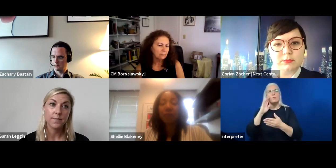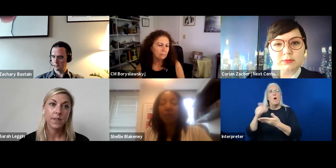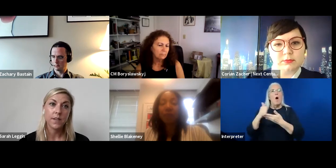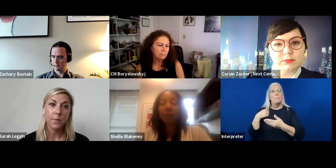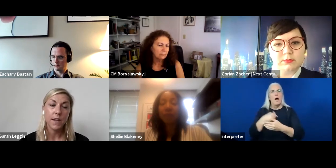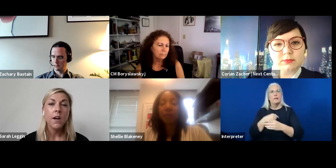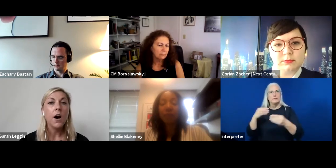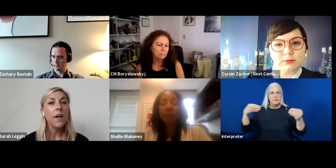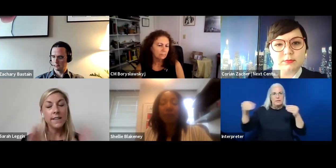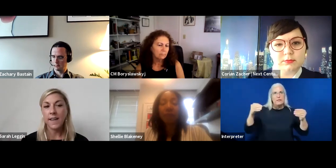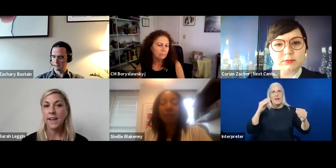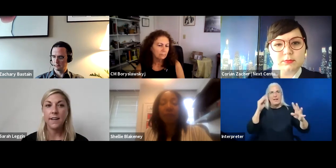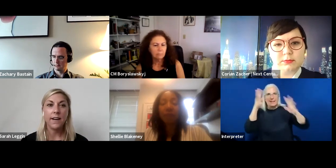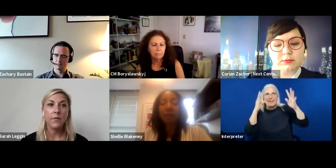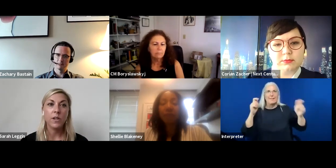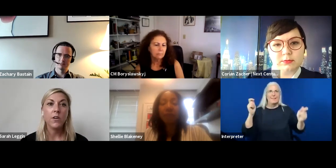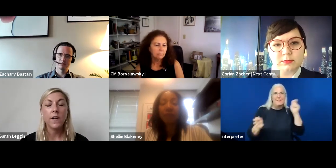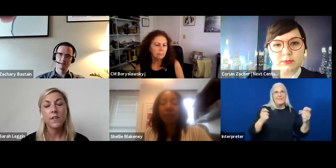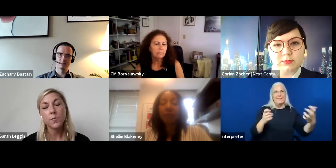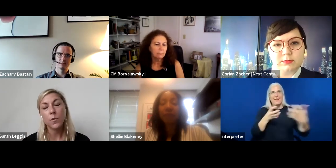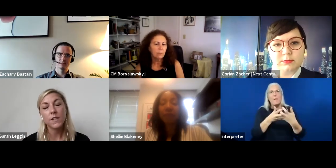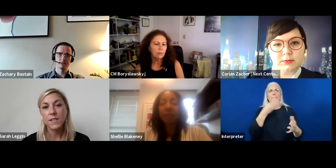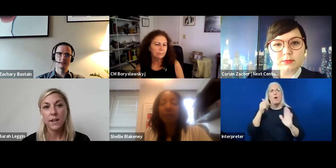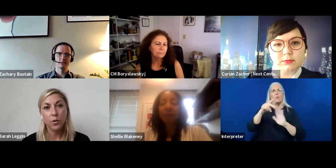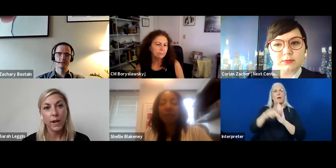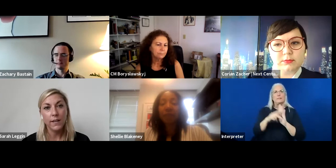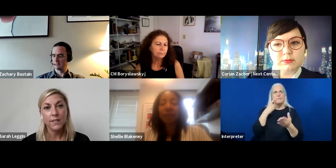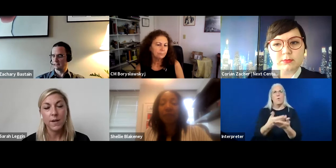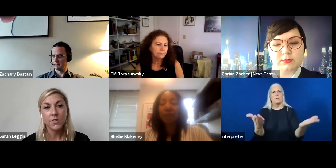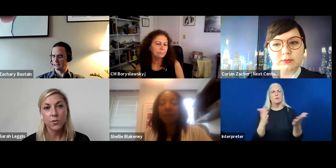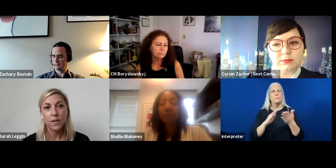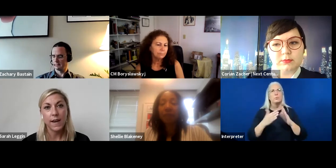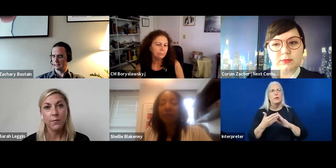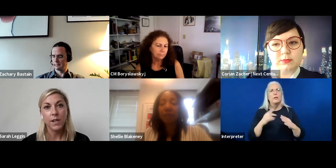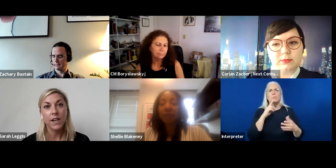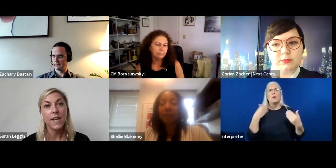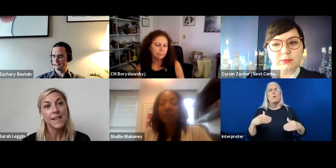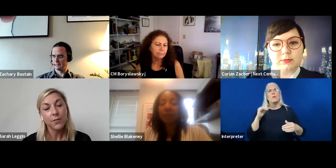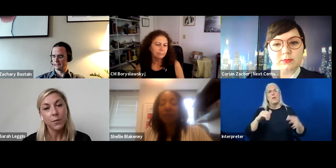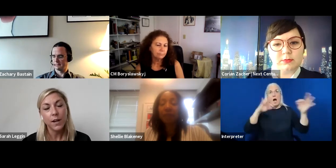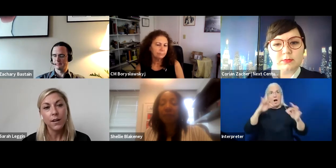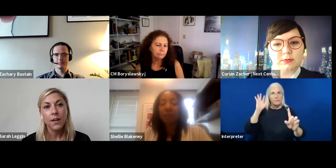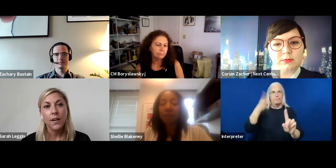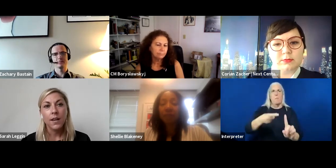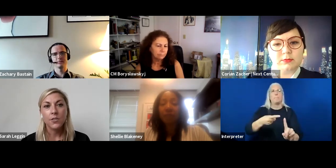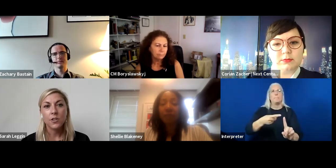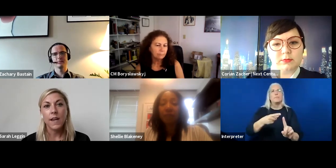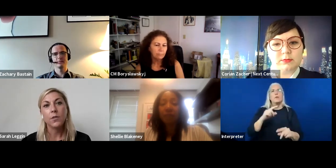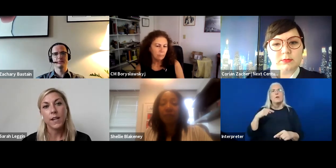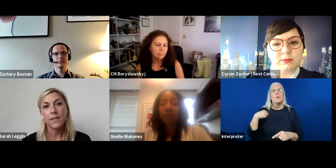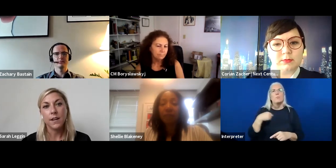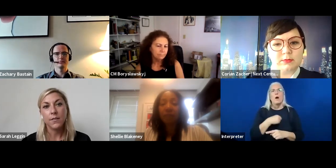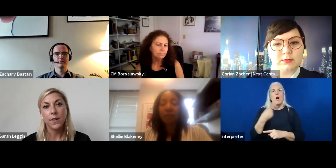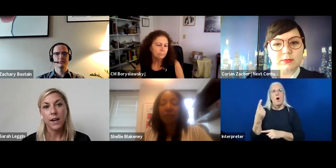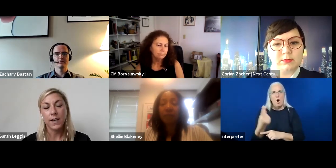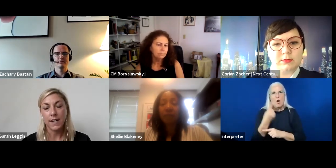policies. So all that said, we know that there's more work to be done always to make sure that we connect everyone and ensure that everyone